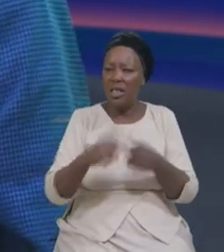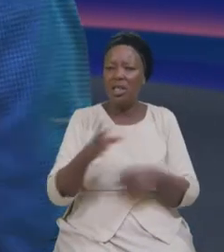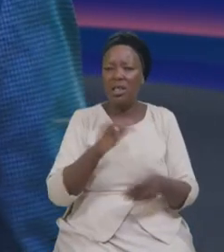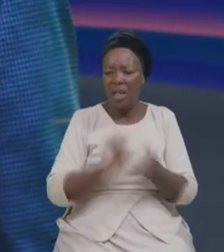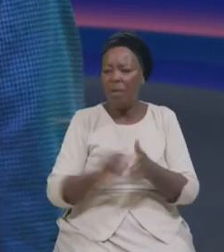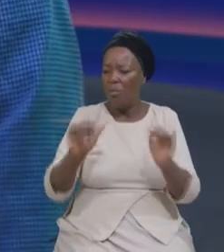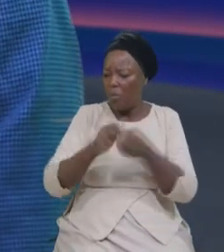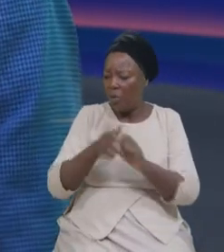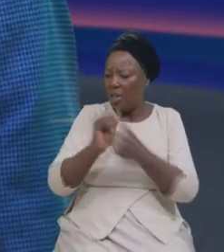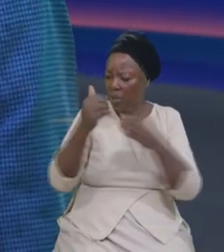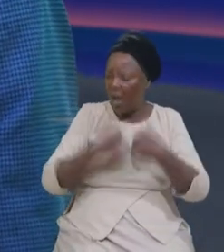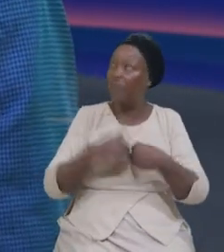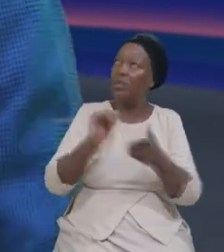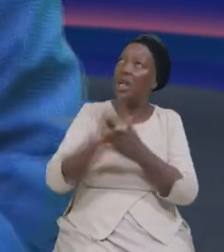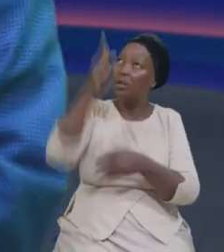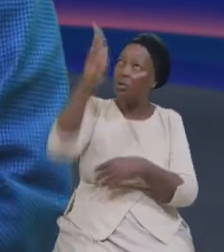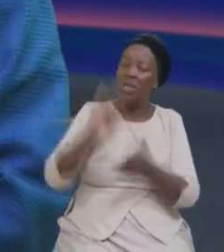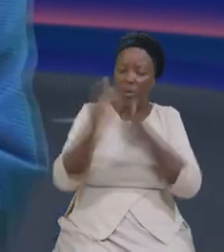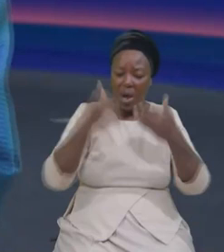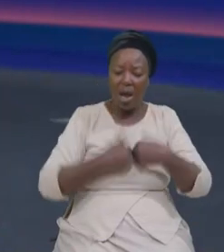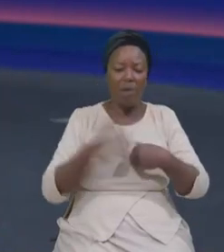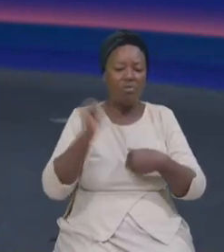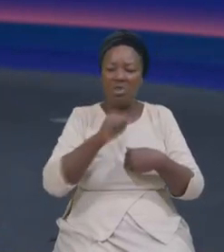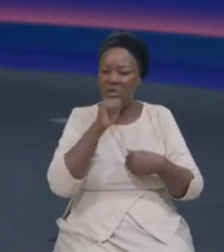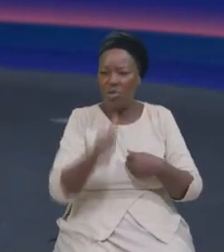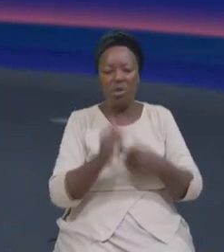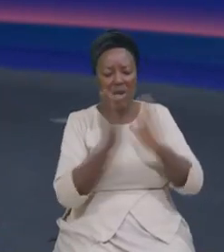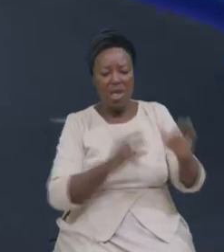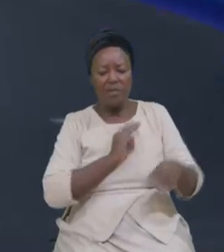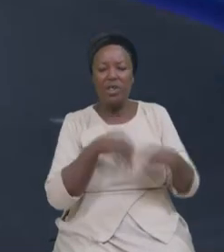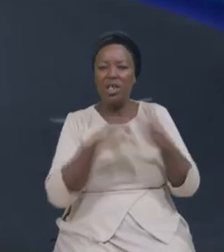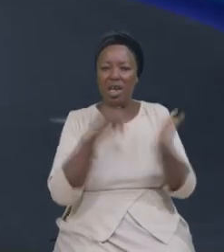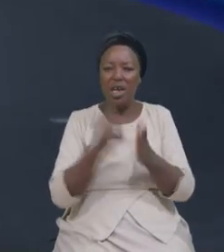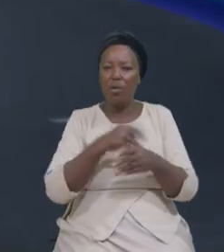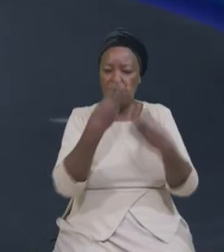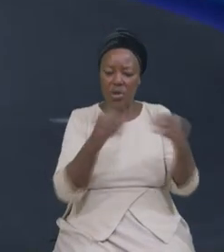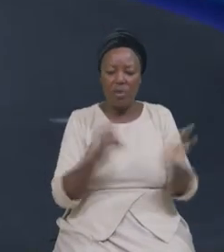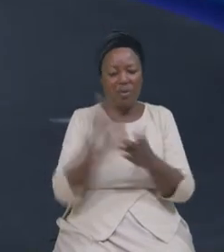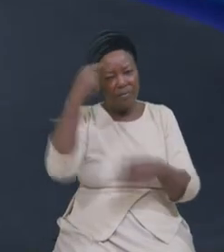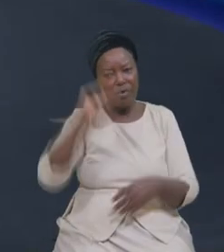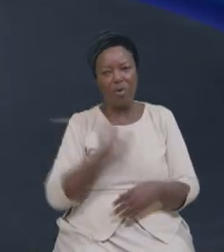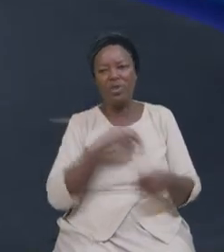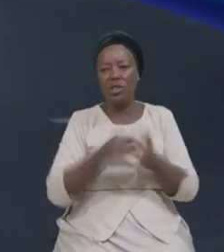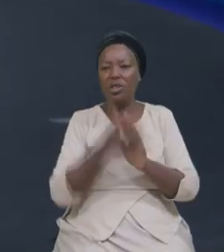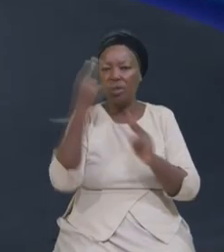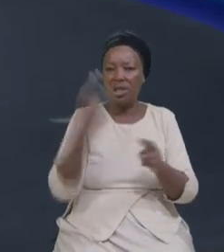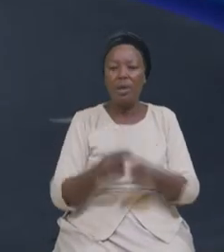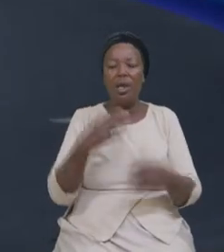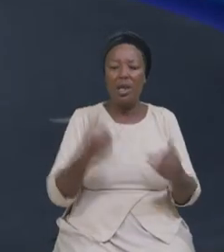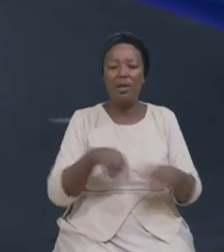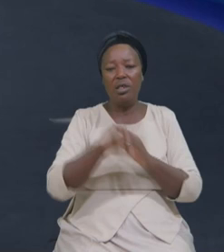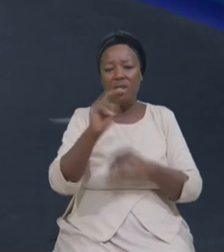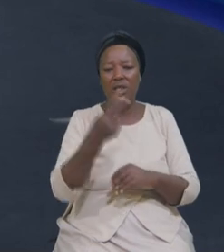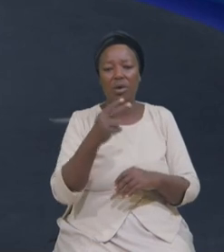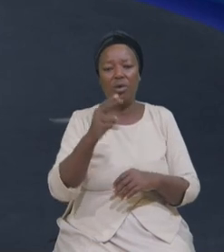have that God will not deal with. Now, look at Chronicles again, 2 Chronicles chapter 20, and